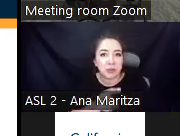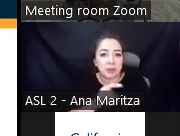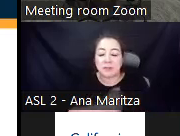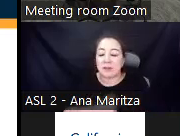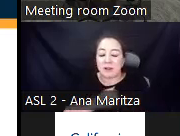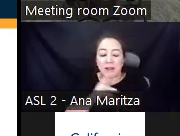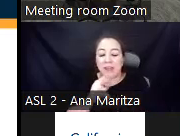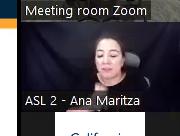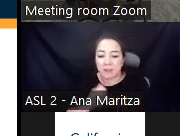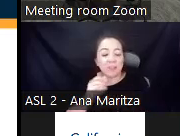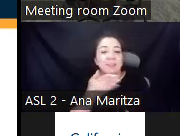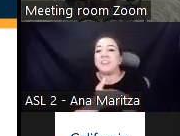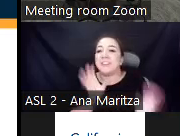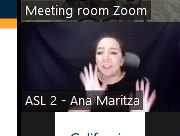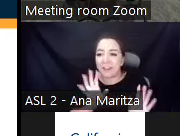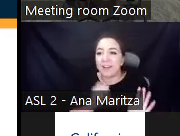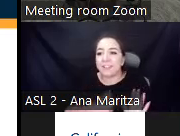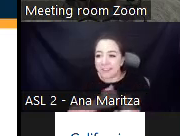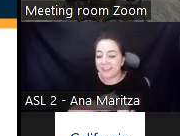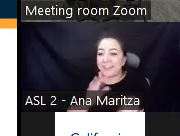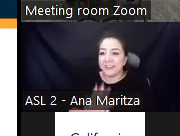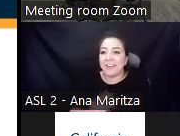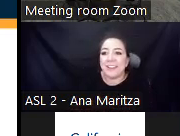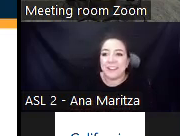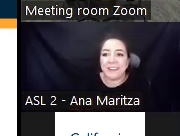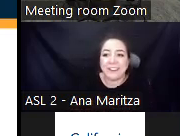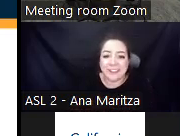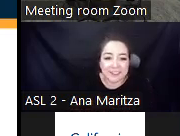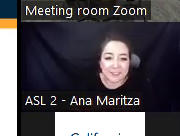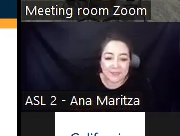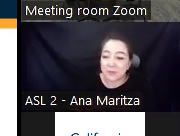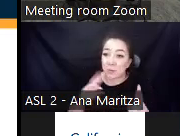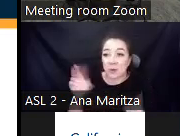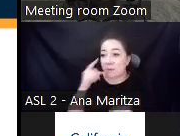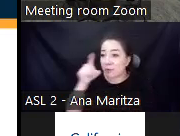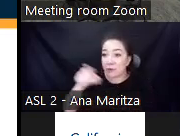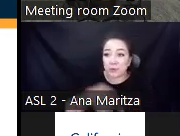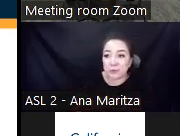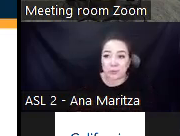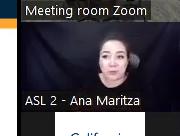not, oh, there she is, okay. I'm gonna win. We are ready for you.